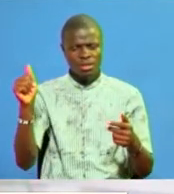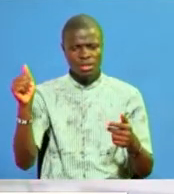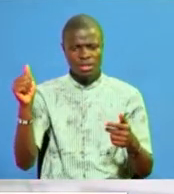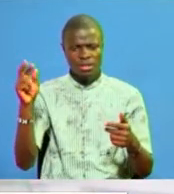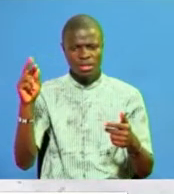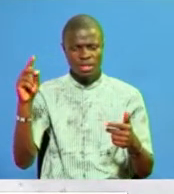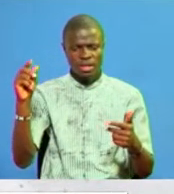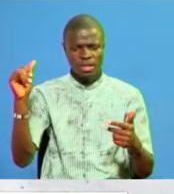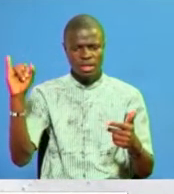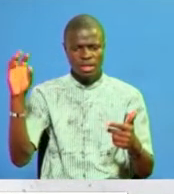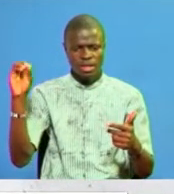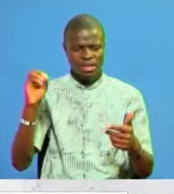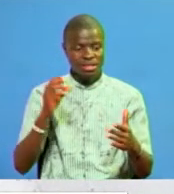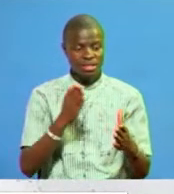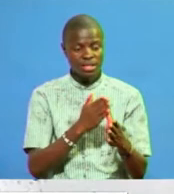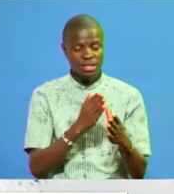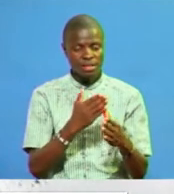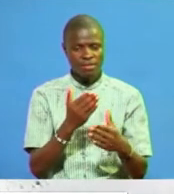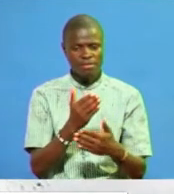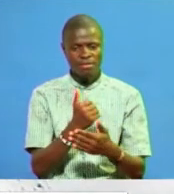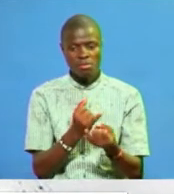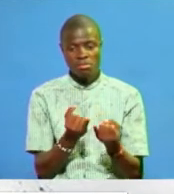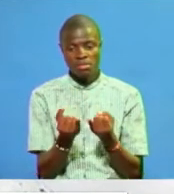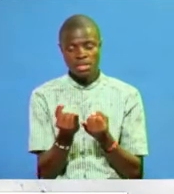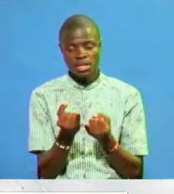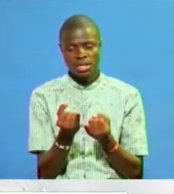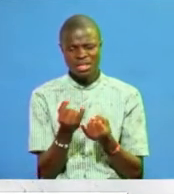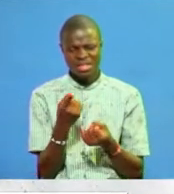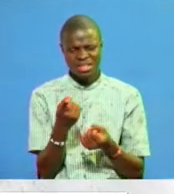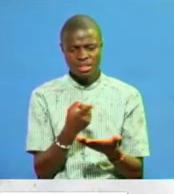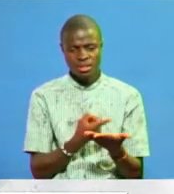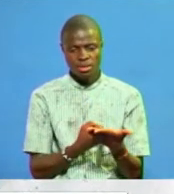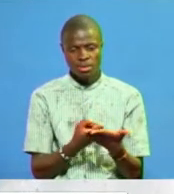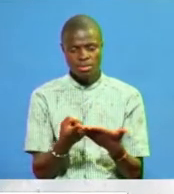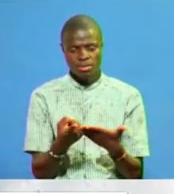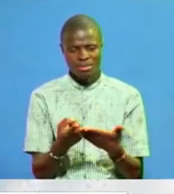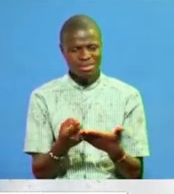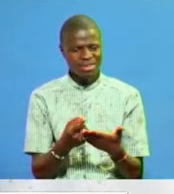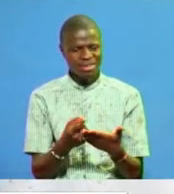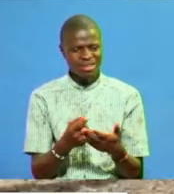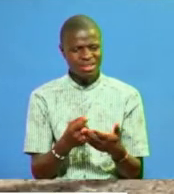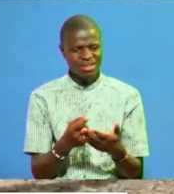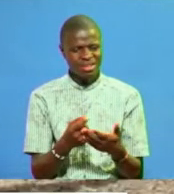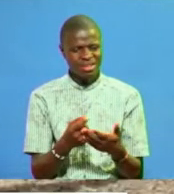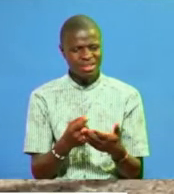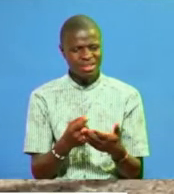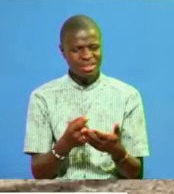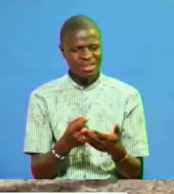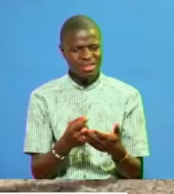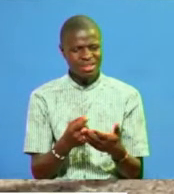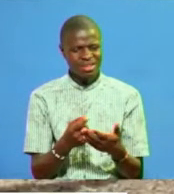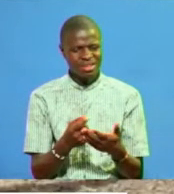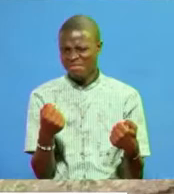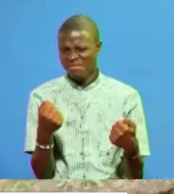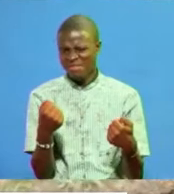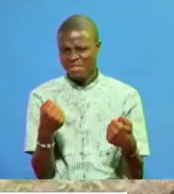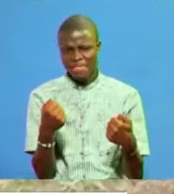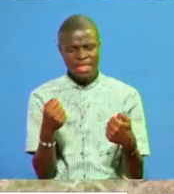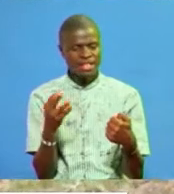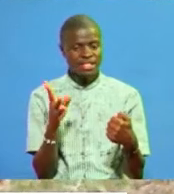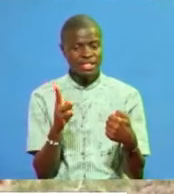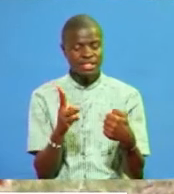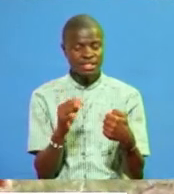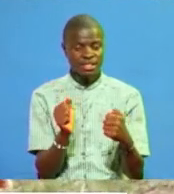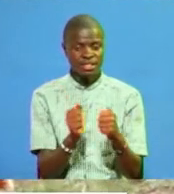Bathurst starting from Saturday this week. The team, which consists of 28 athletes, 13 women and 15 men, left the country